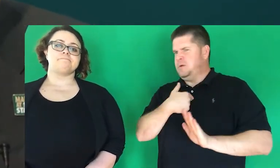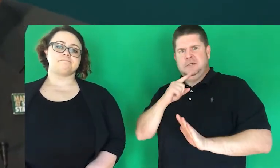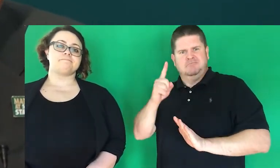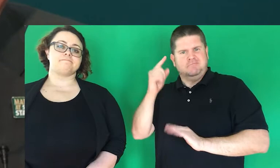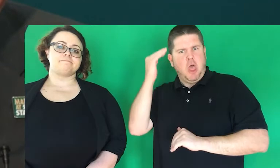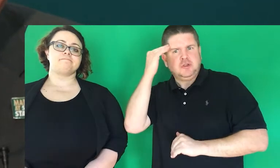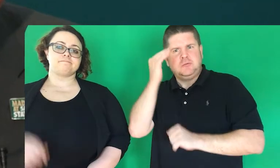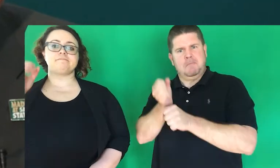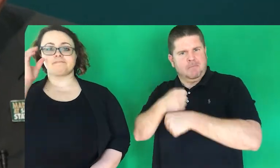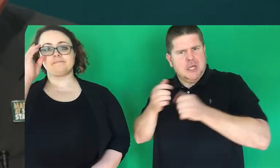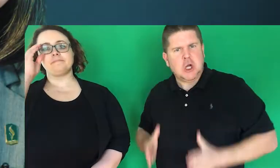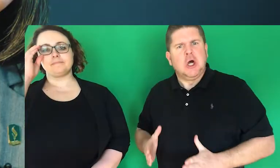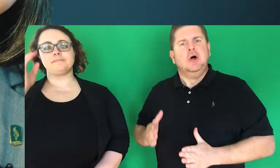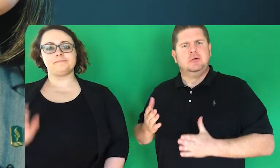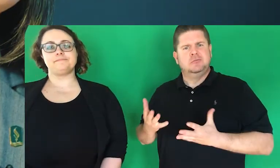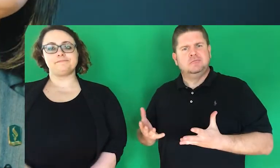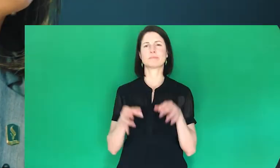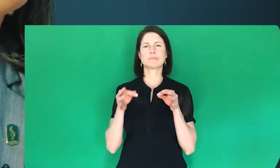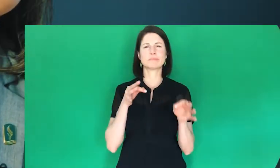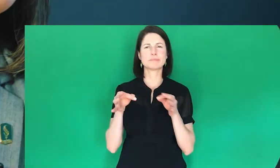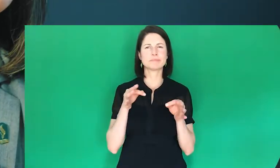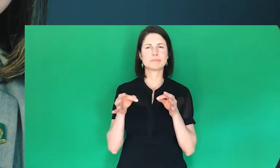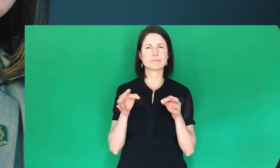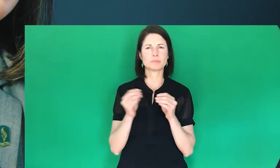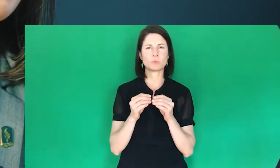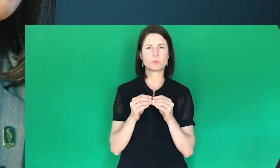the knowledge makers. Talk to me a little bit